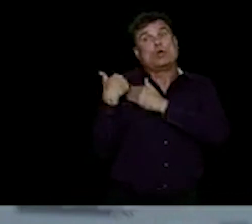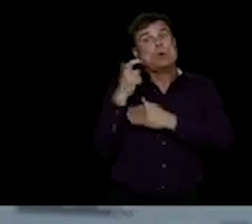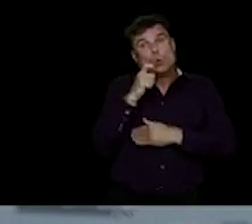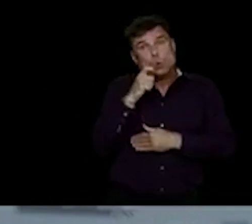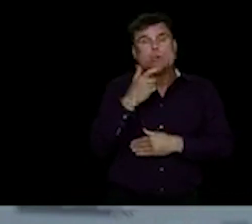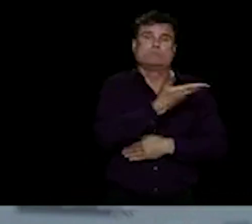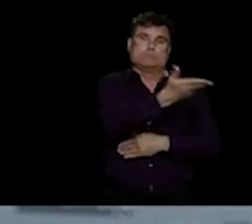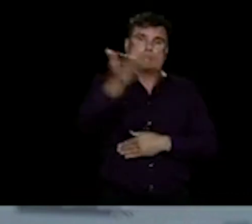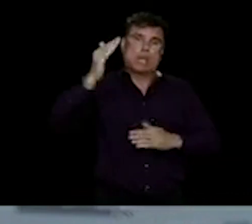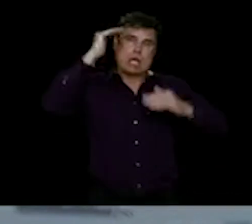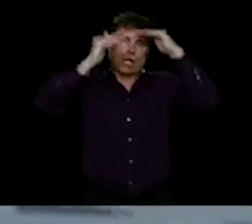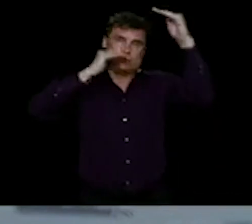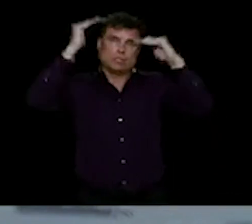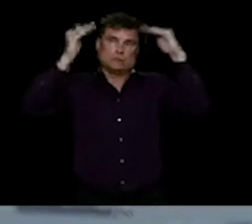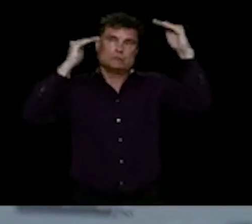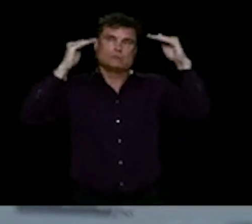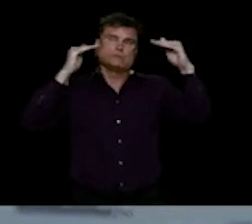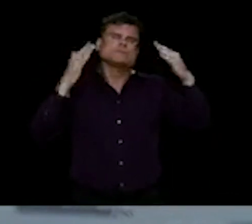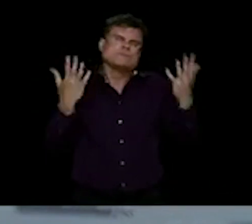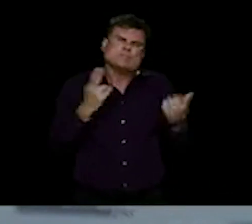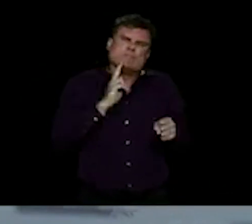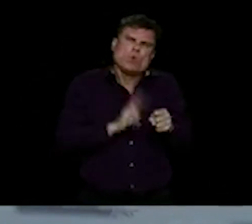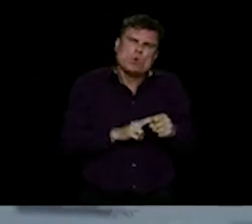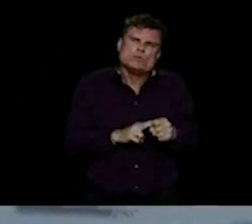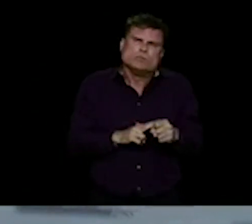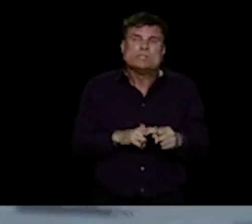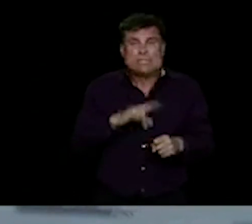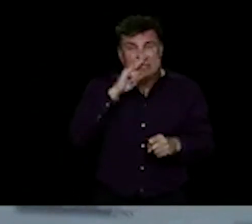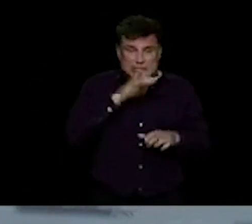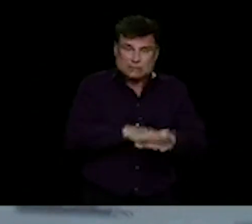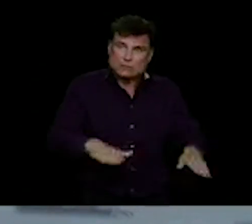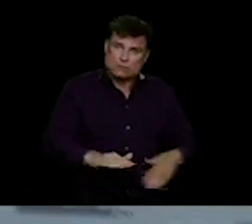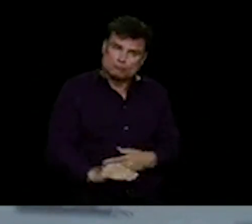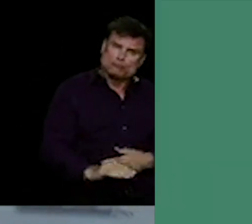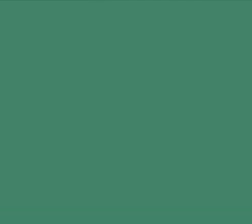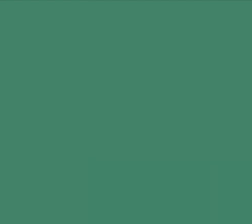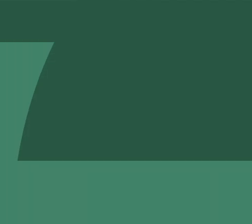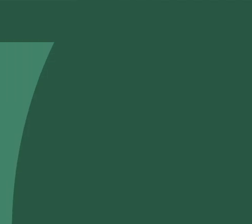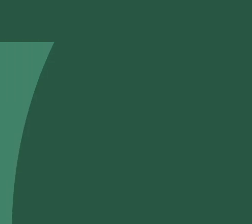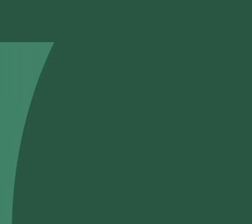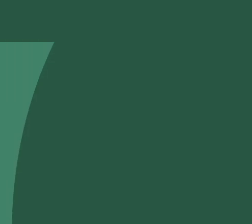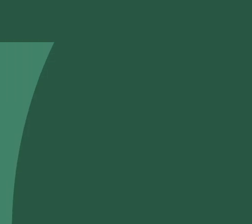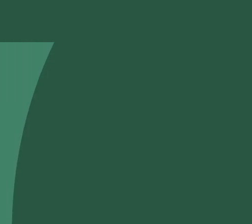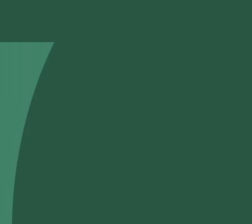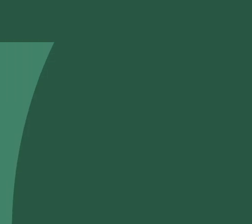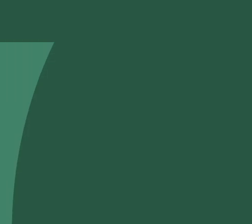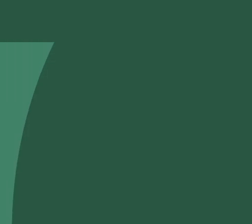in close contact with each other, and for those situations where children need them as well.